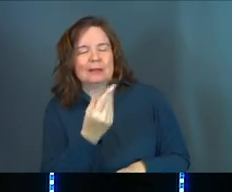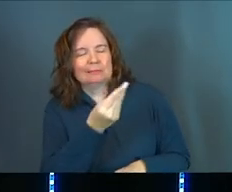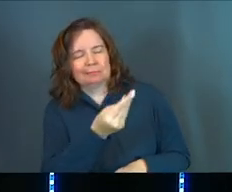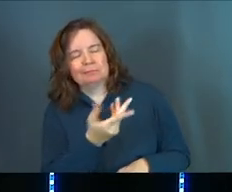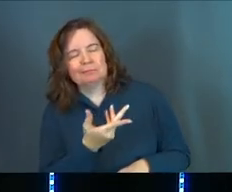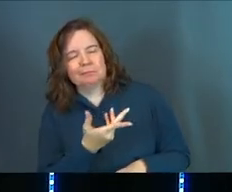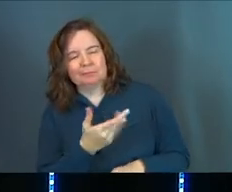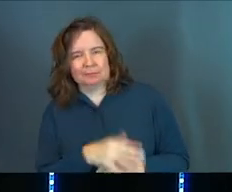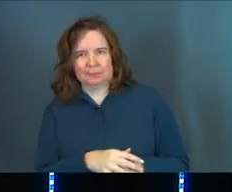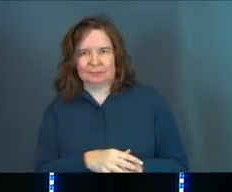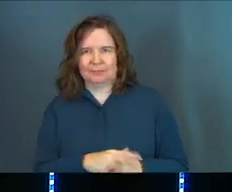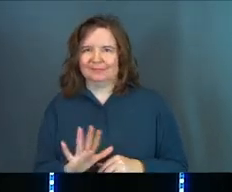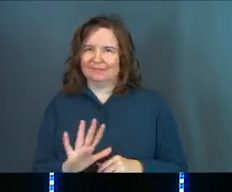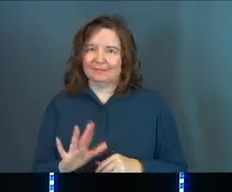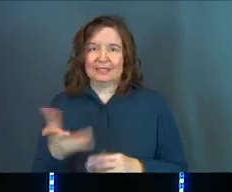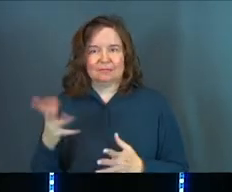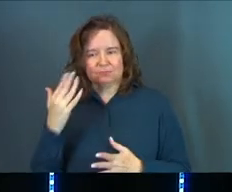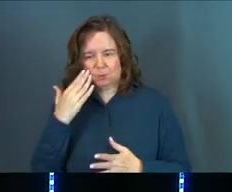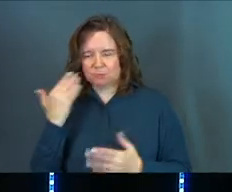while you're there, give me a call.